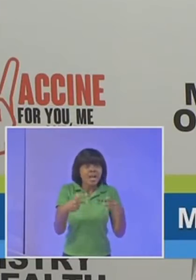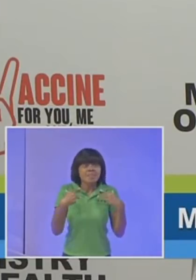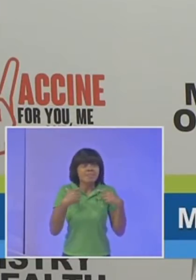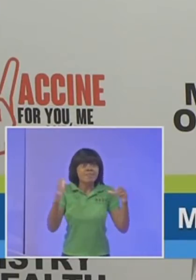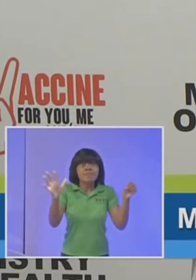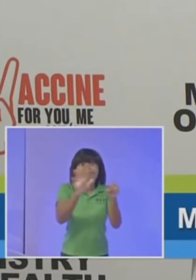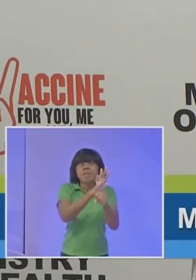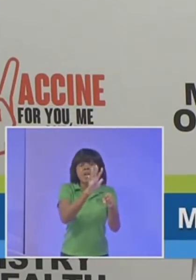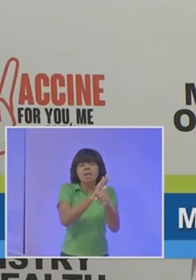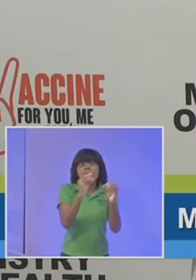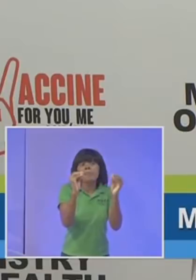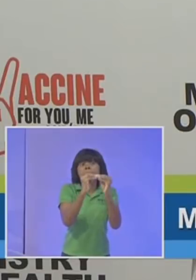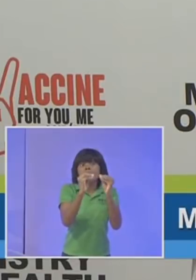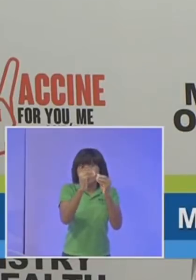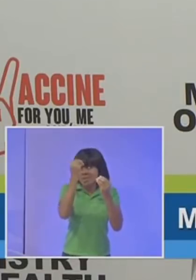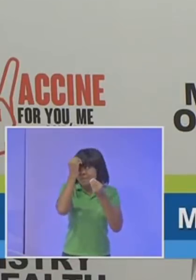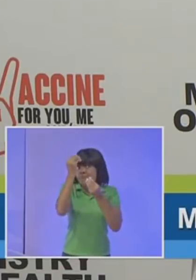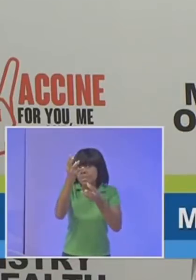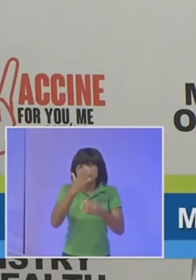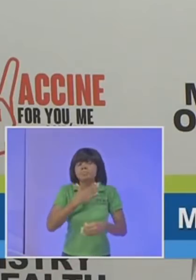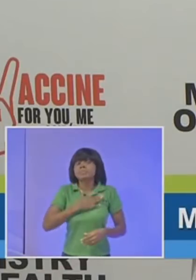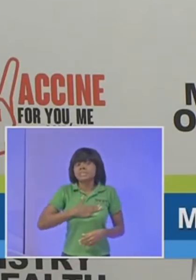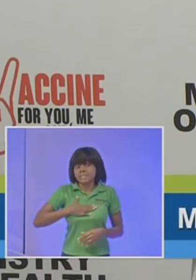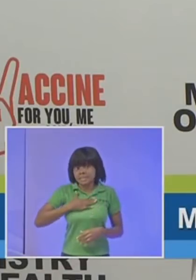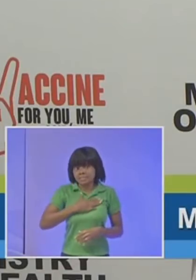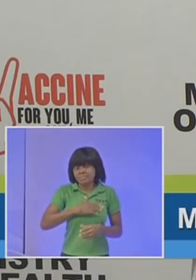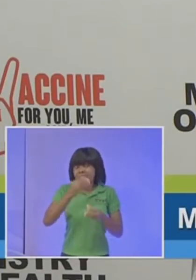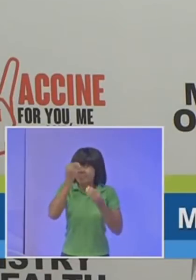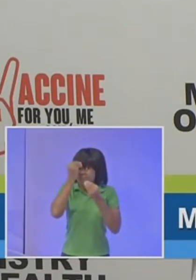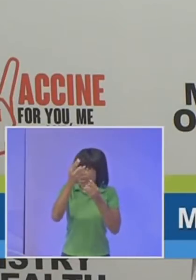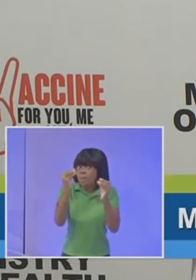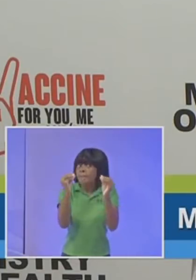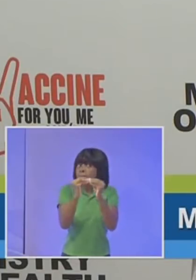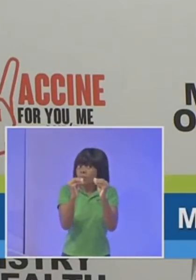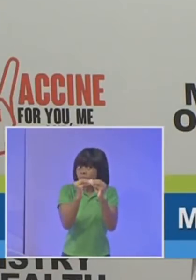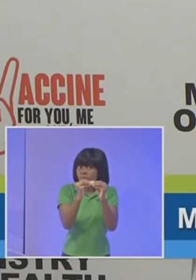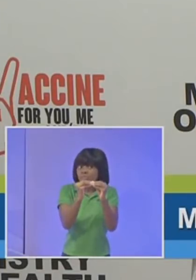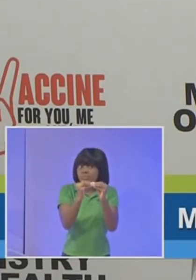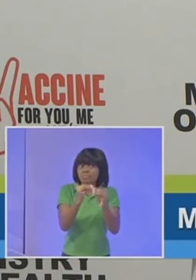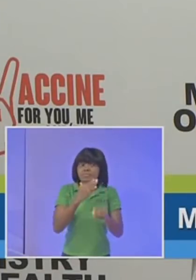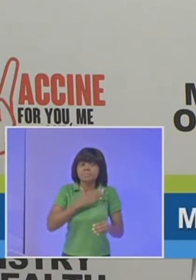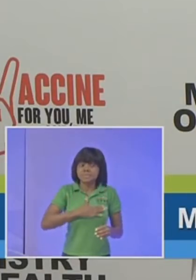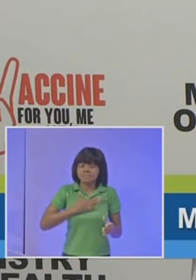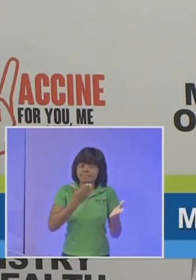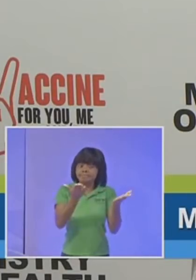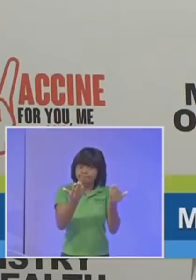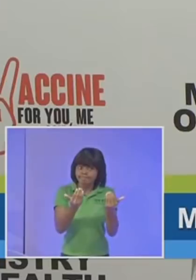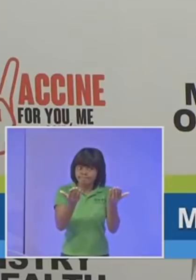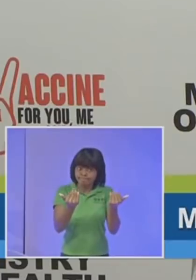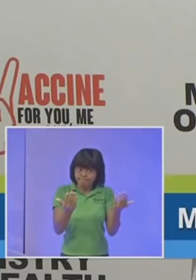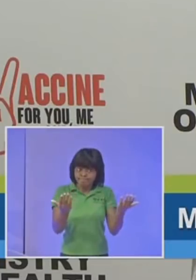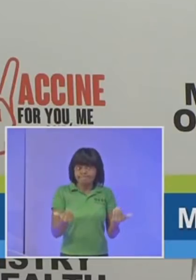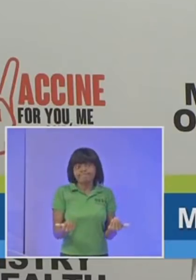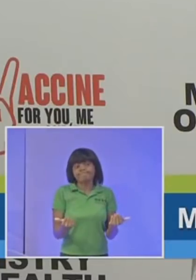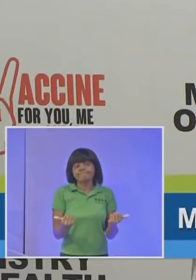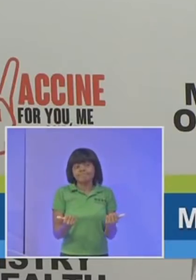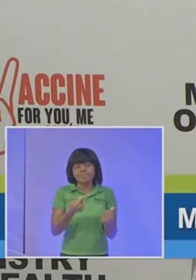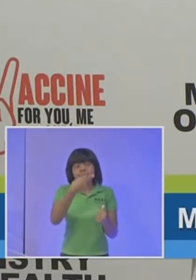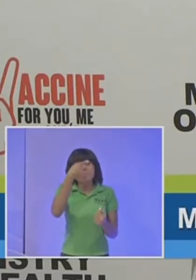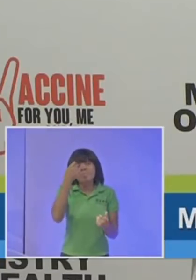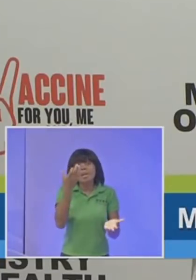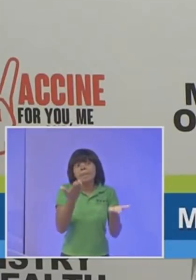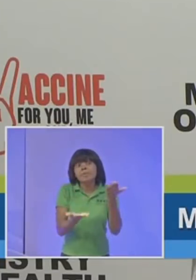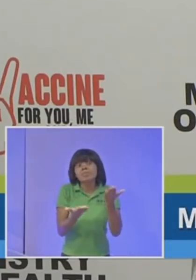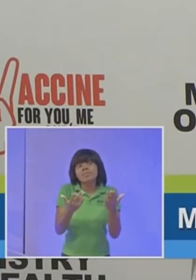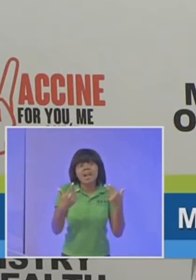is, lots of allegations. But if you have firm information or allegation, especially with a name and a phone number, send it to